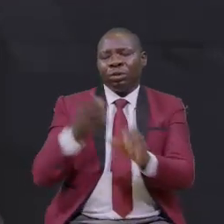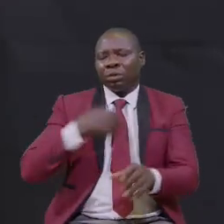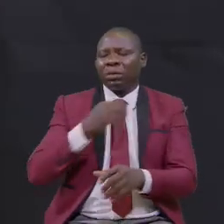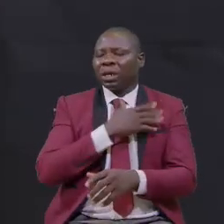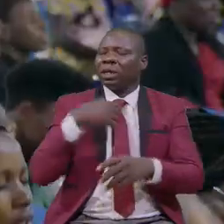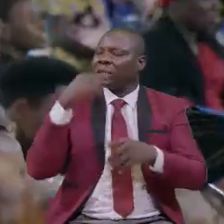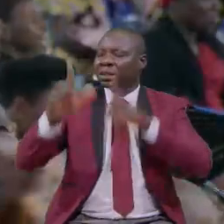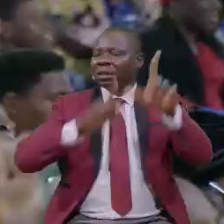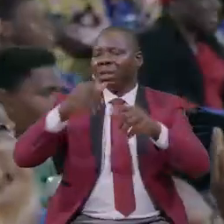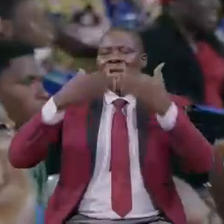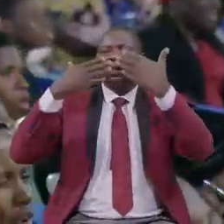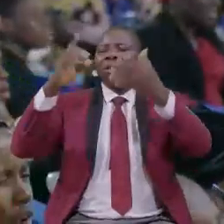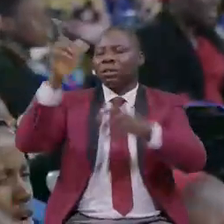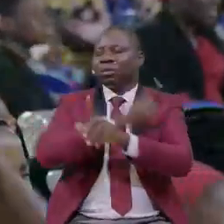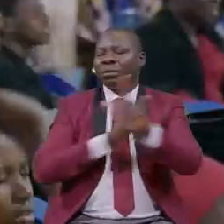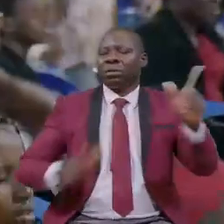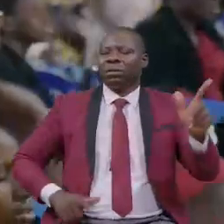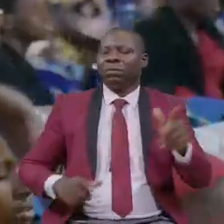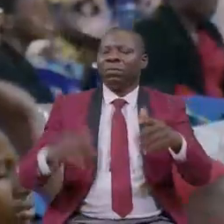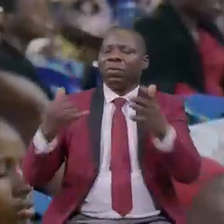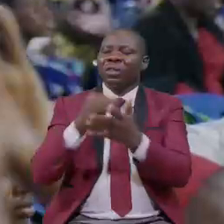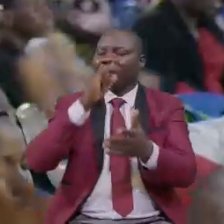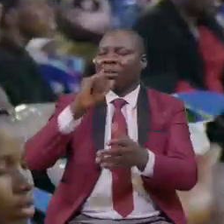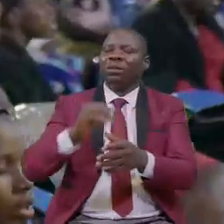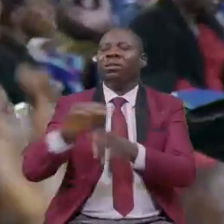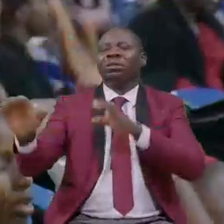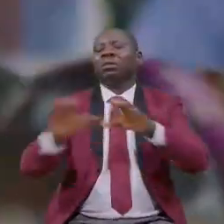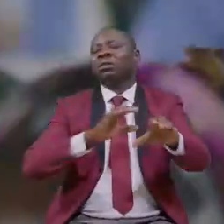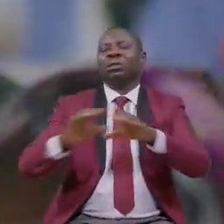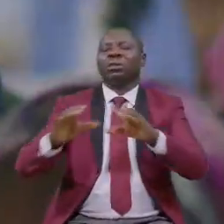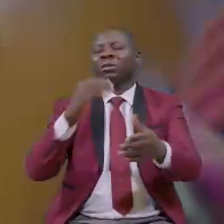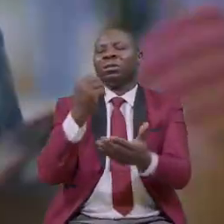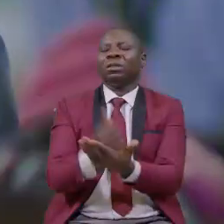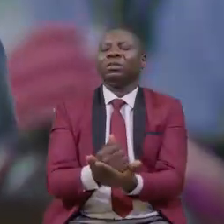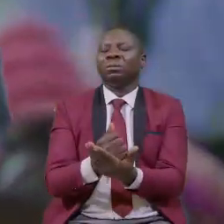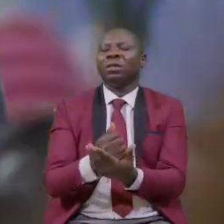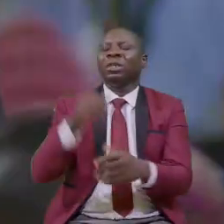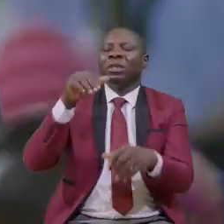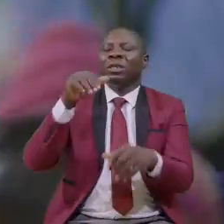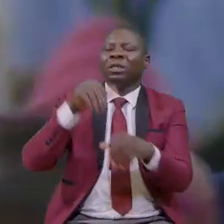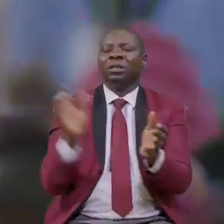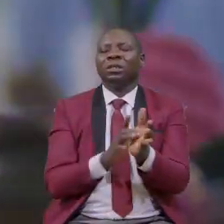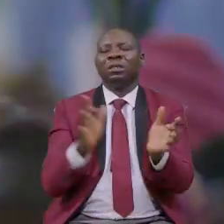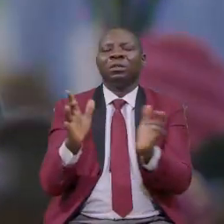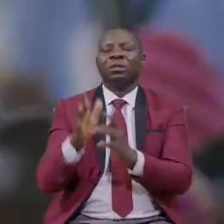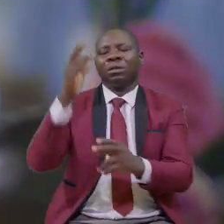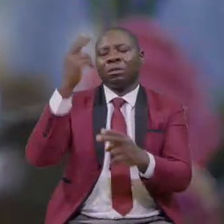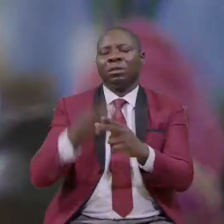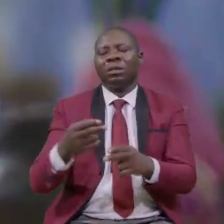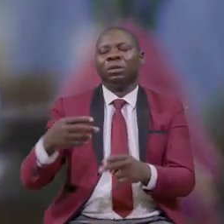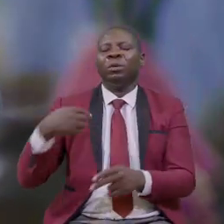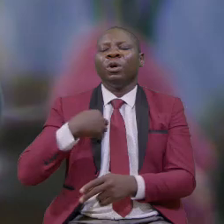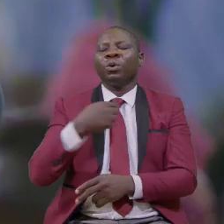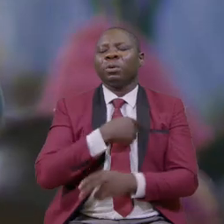Thank you, Lord. It is done. In Jesus' name